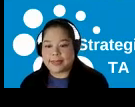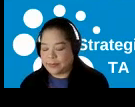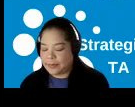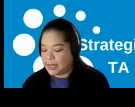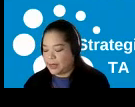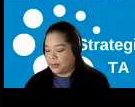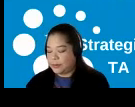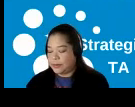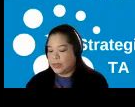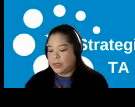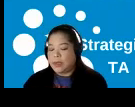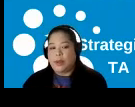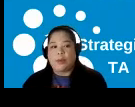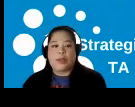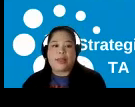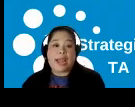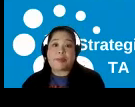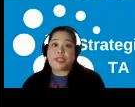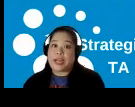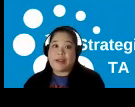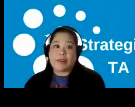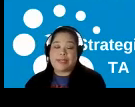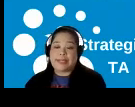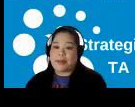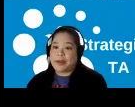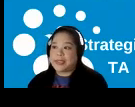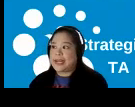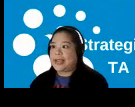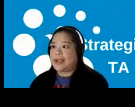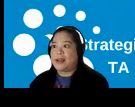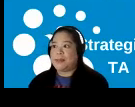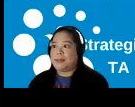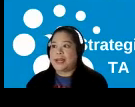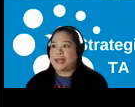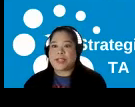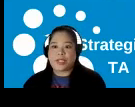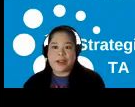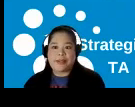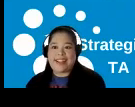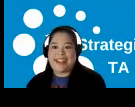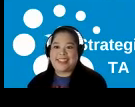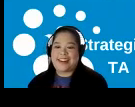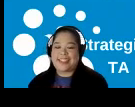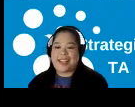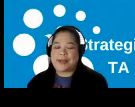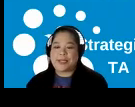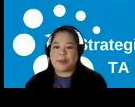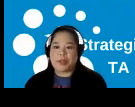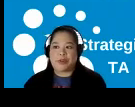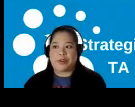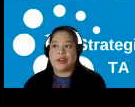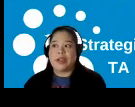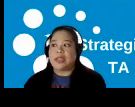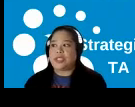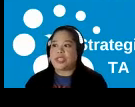Great, thank you. Well, I appreciate everyone's time here today, and especially Jose and Janice. Thank you so